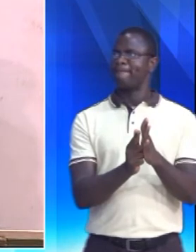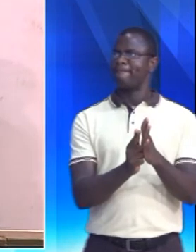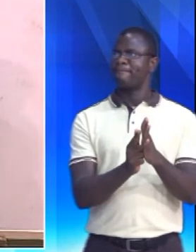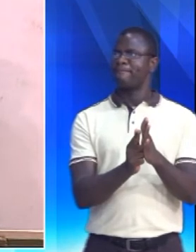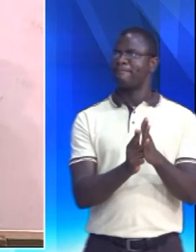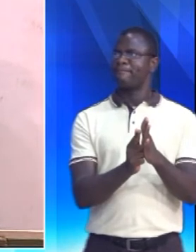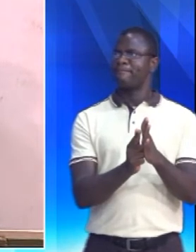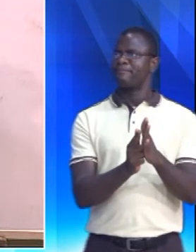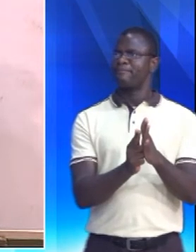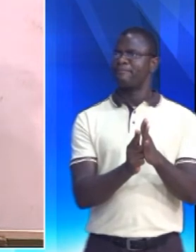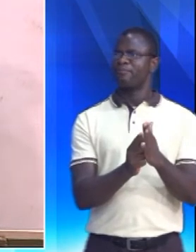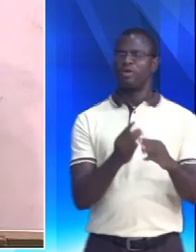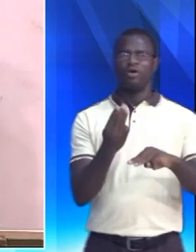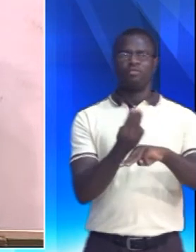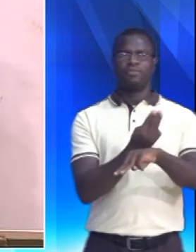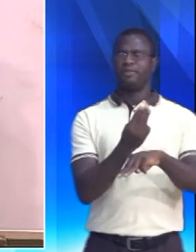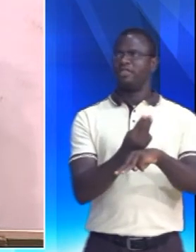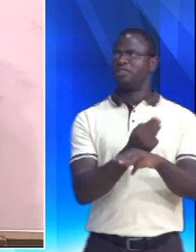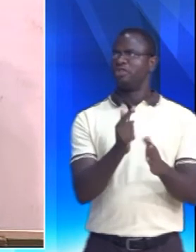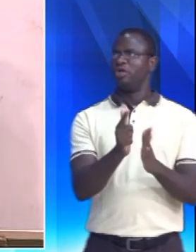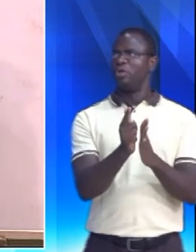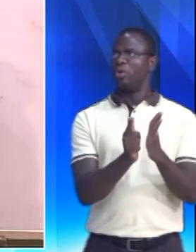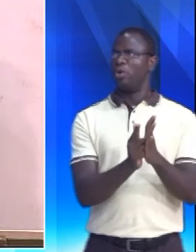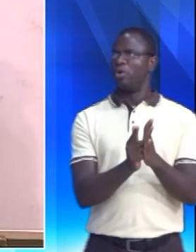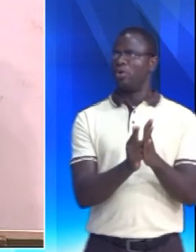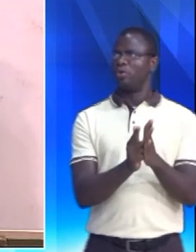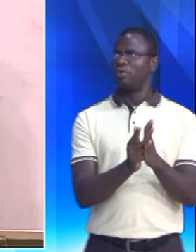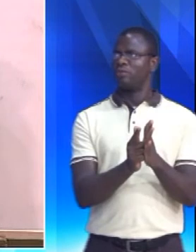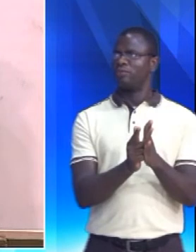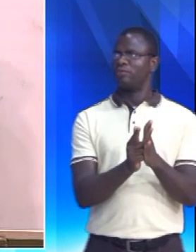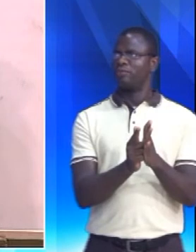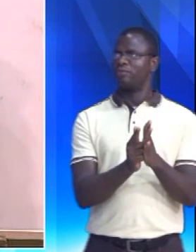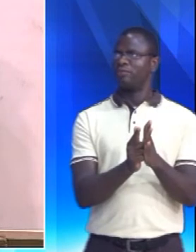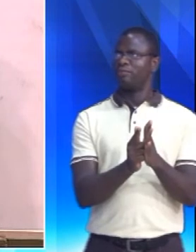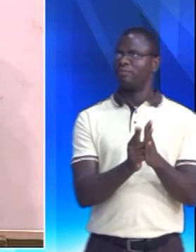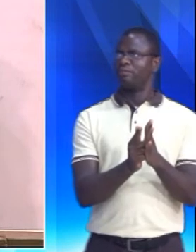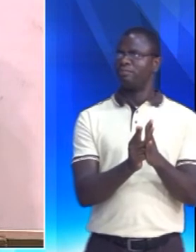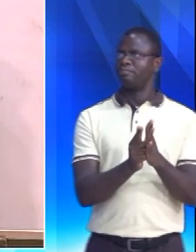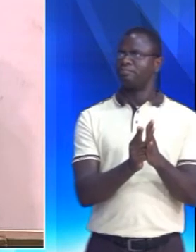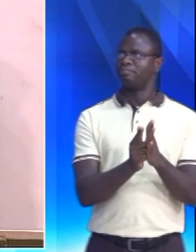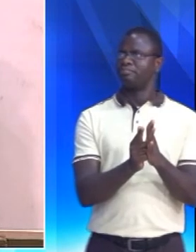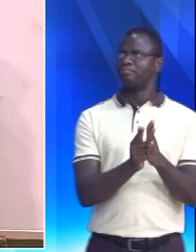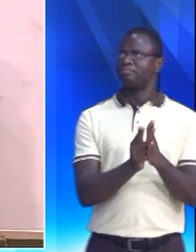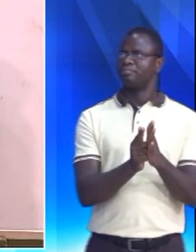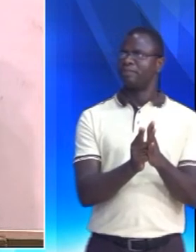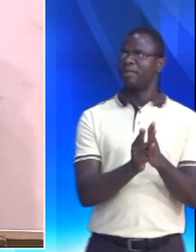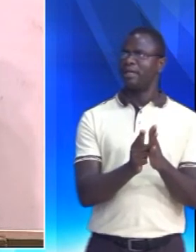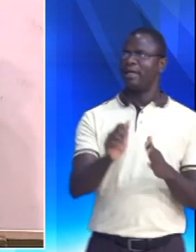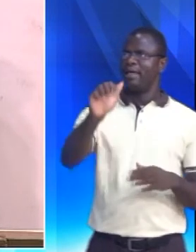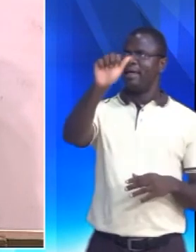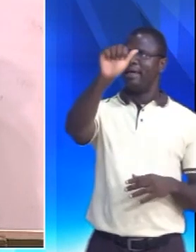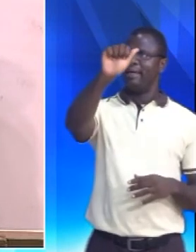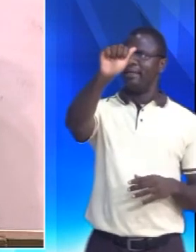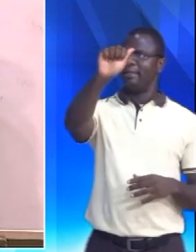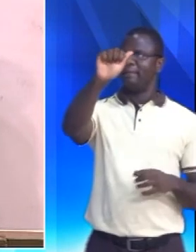So under multiplication, if we have a raised to power